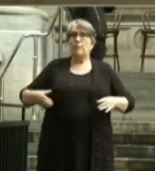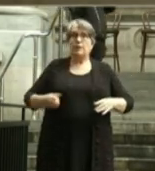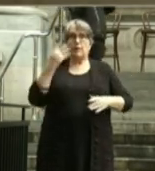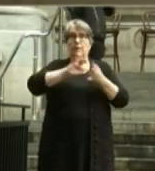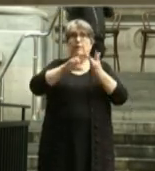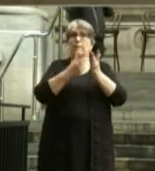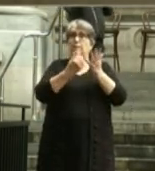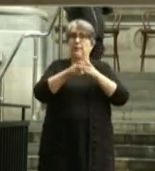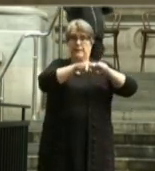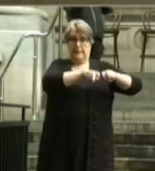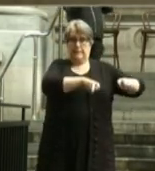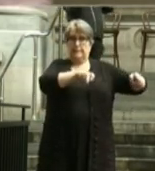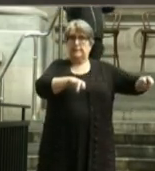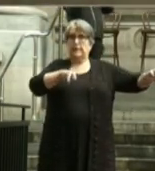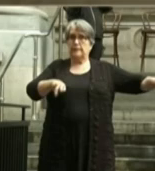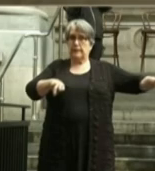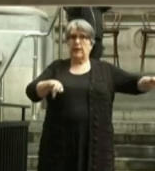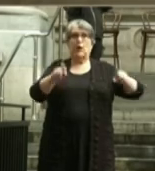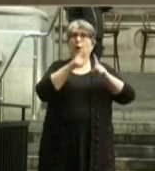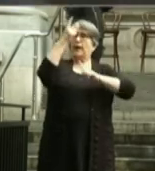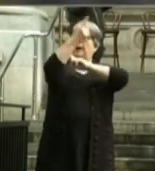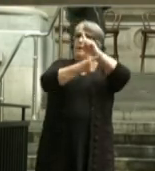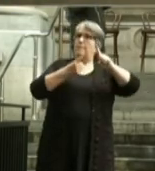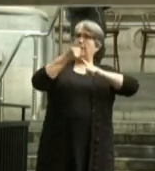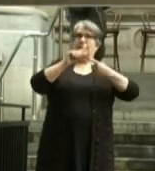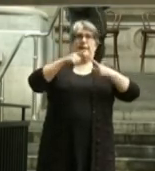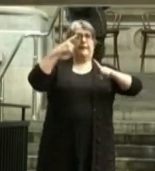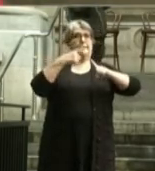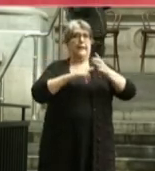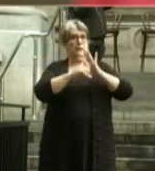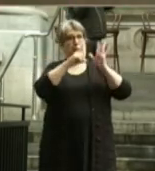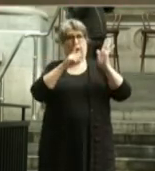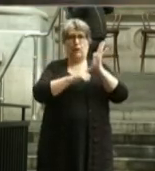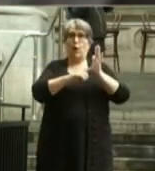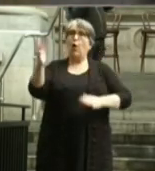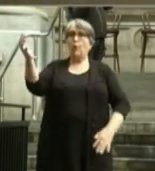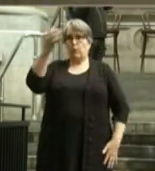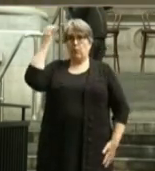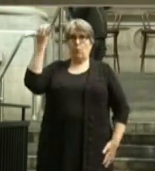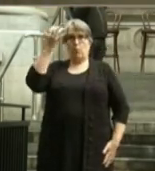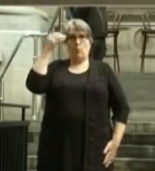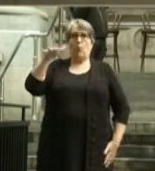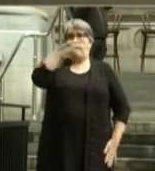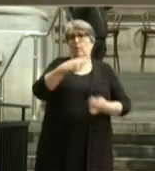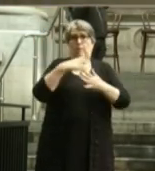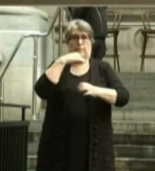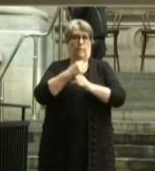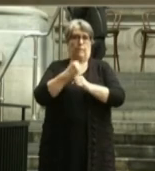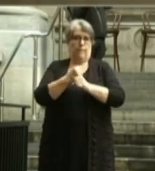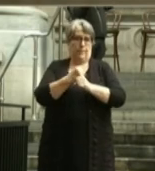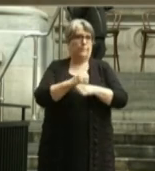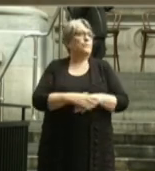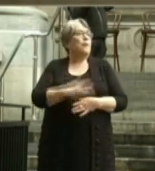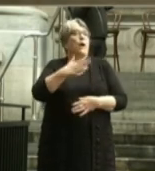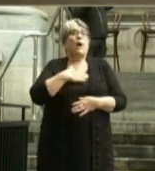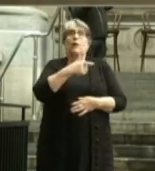their place at the table as they convene at the meeting of the Executive Council, the formal executive arm of government. I